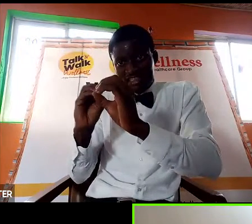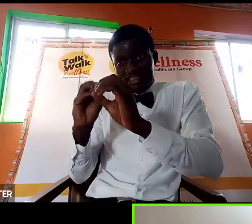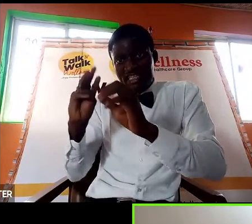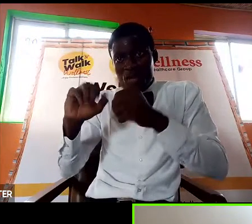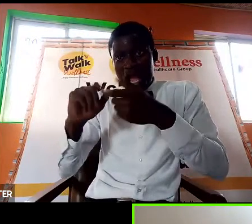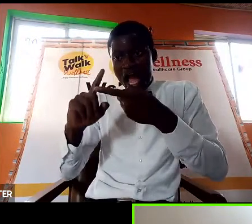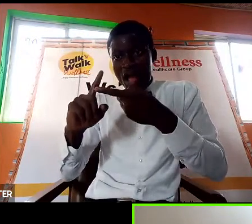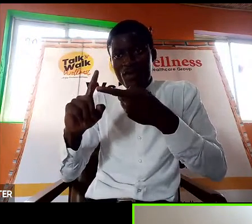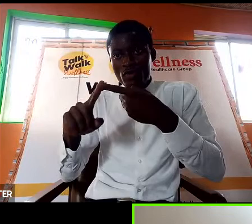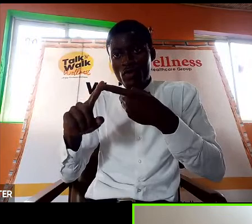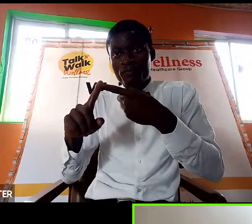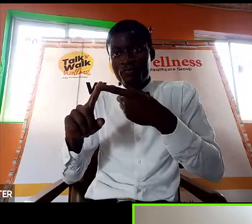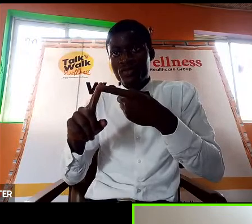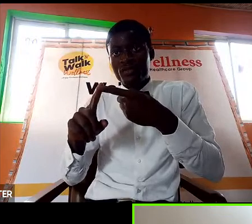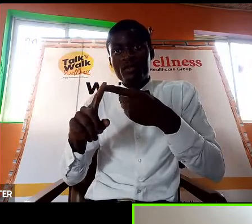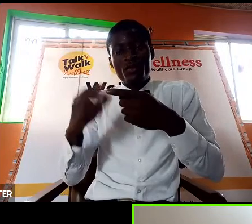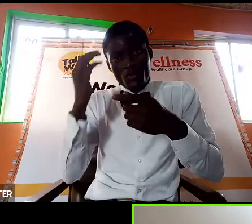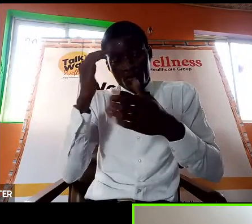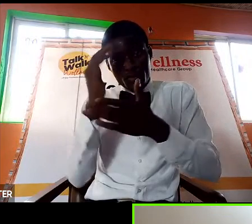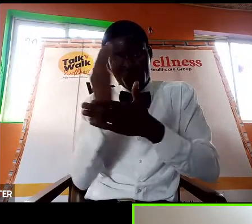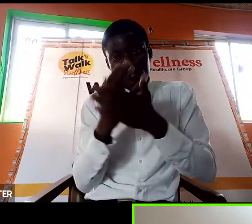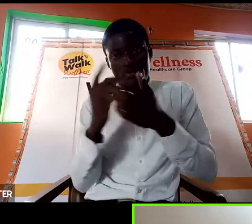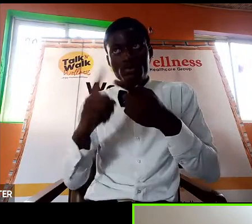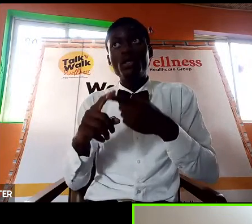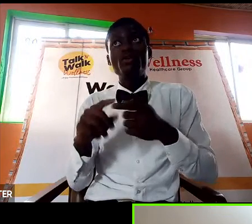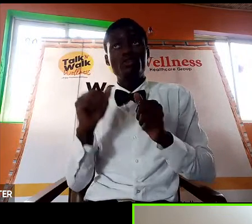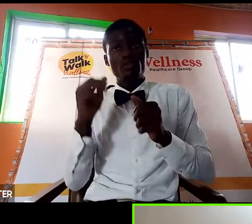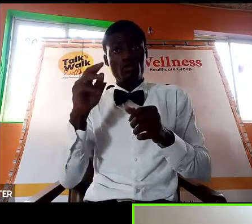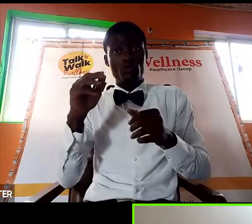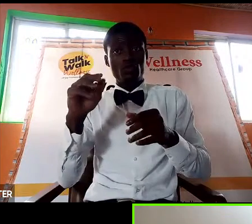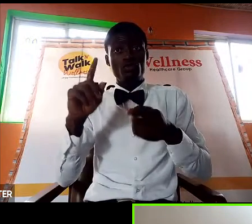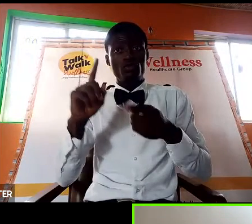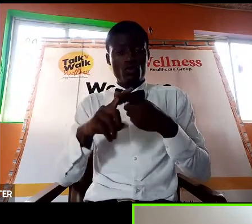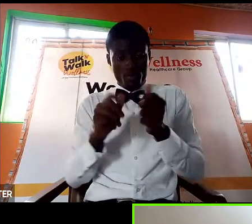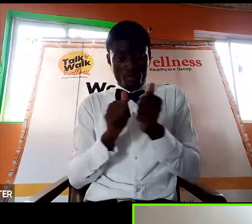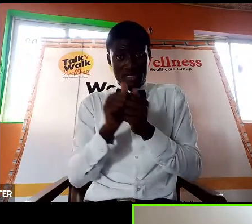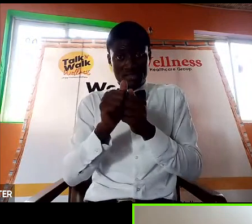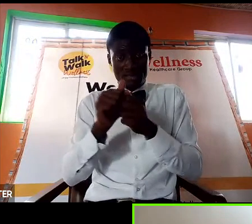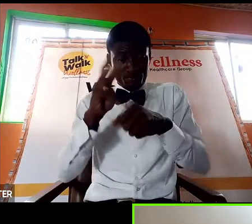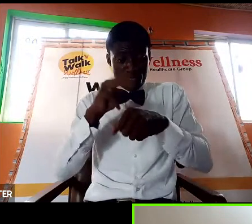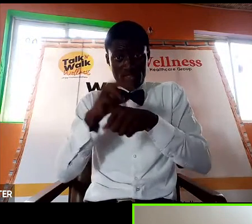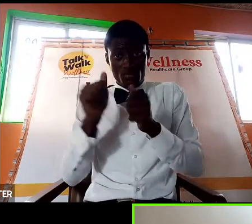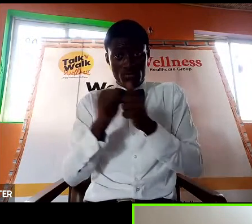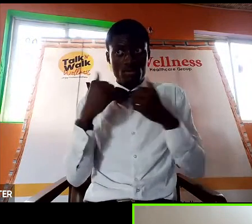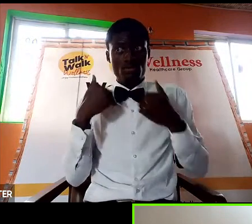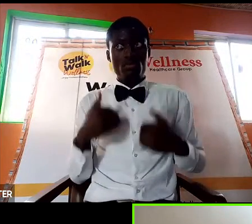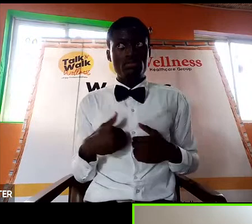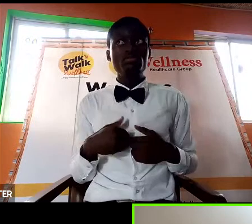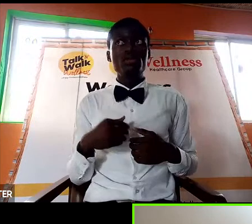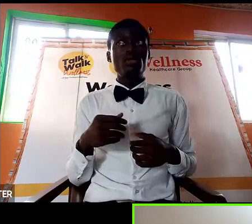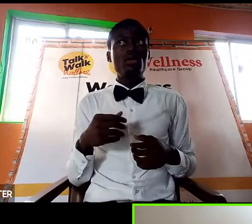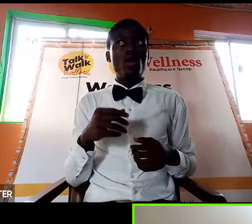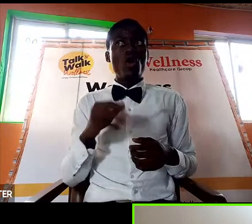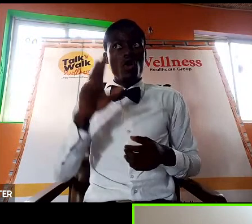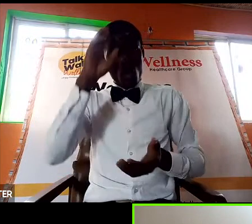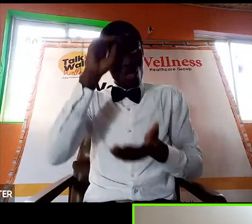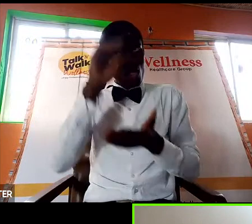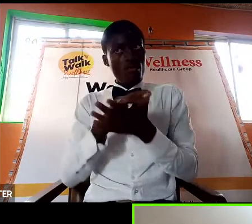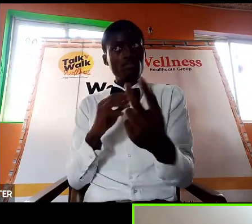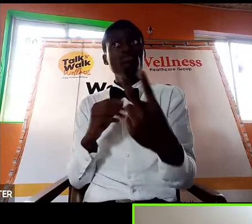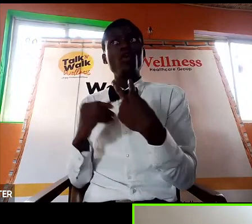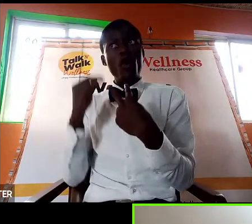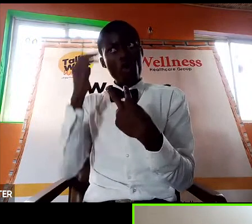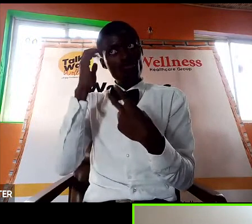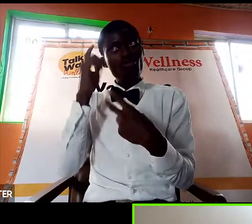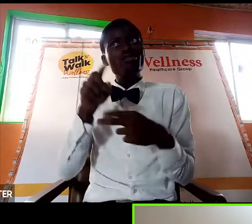do, you know, to pass the message across to make the first move. But to answer your question, anybody should be able to do that. And